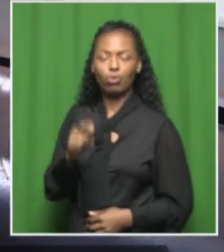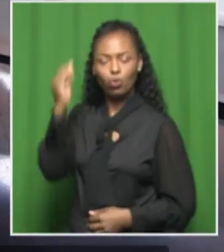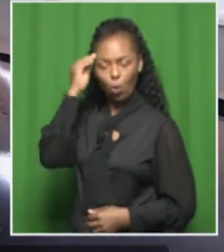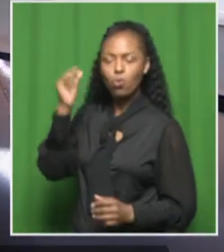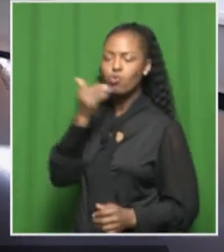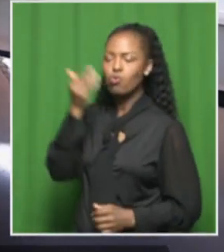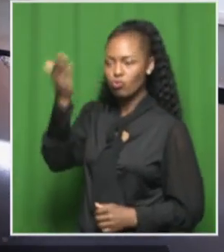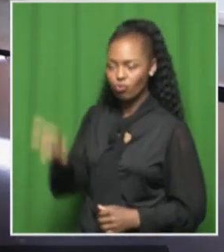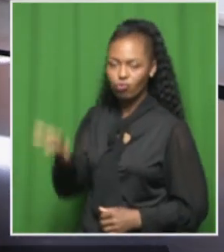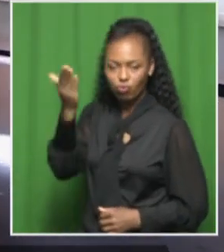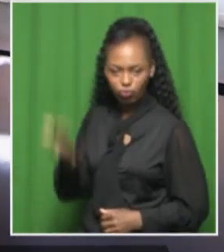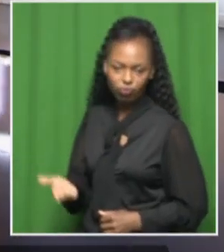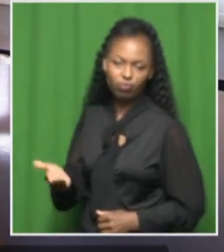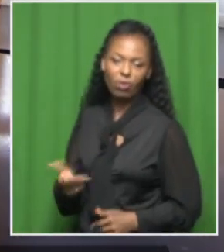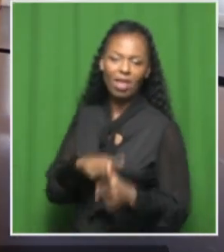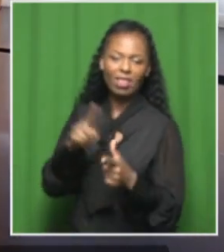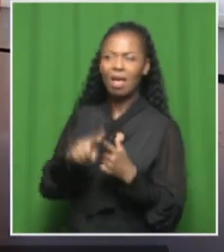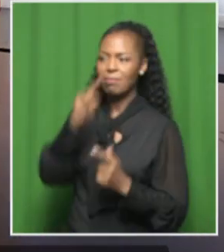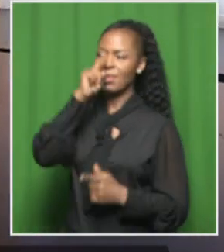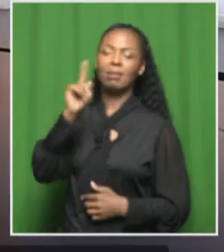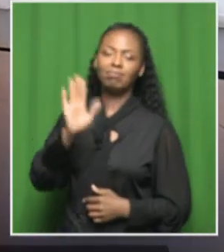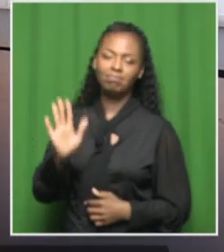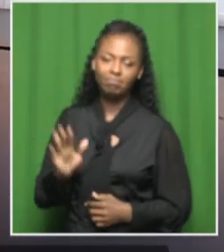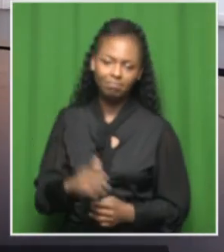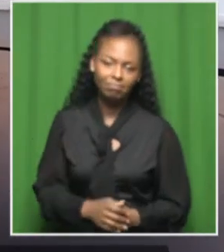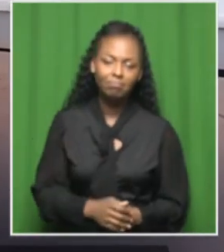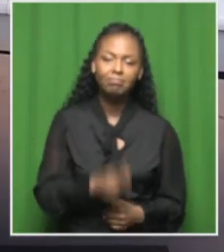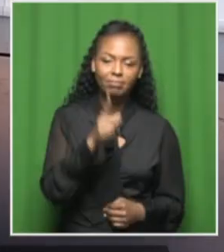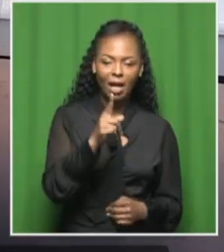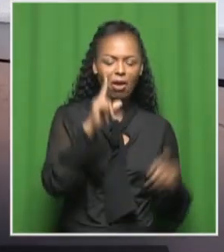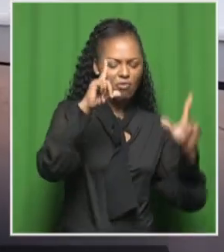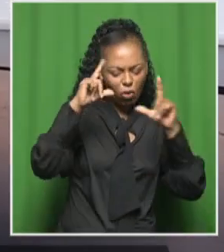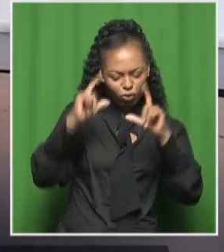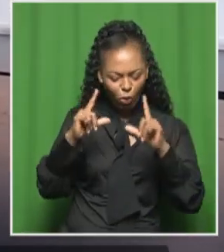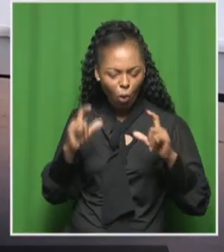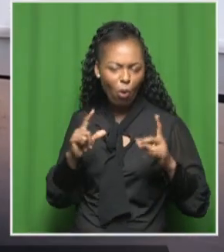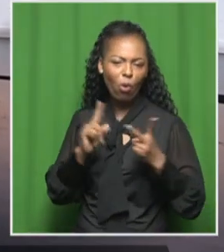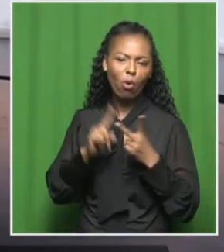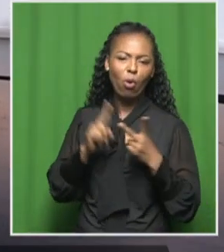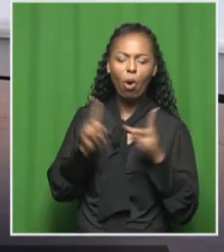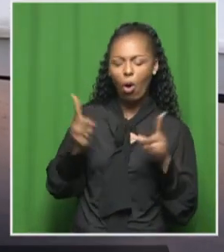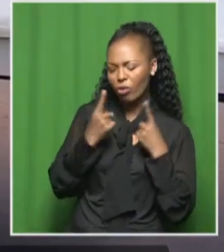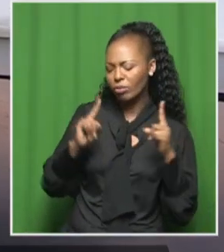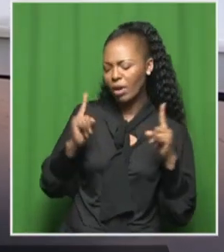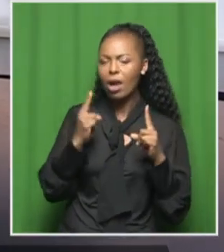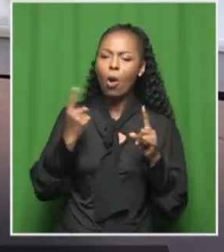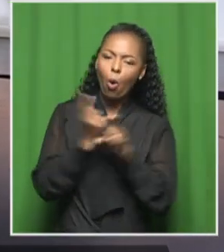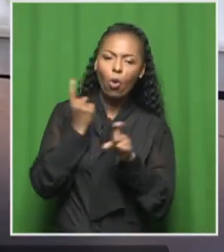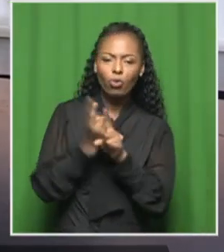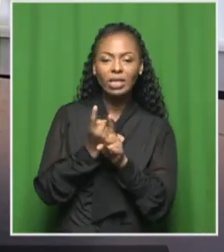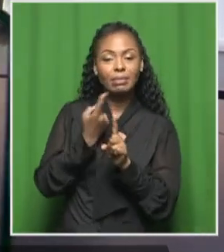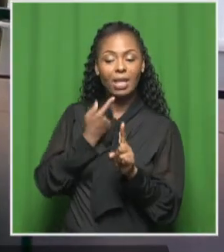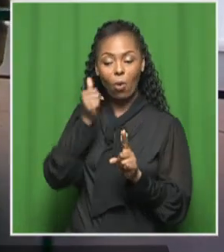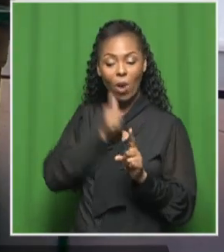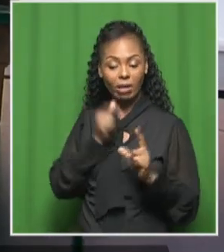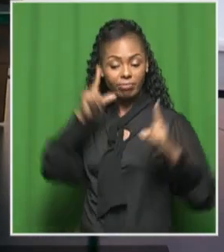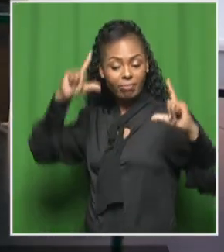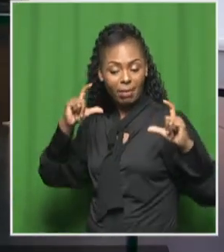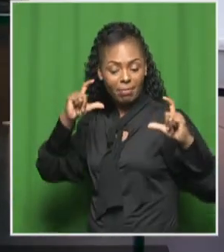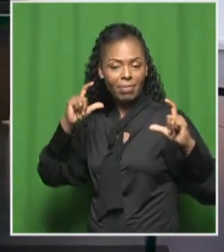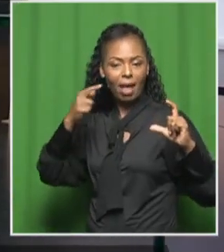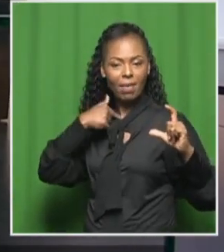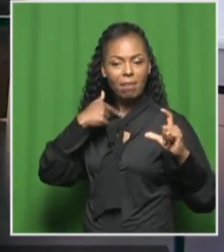ever notice, look in the groups, pictures, the photos of New Edition that I'm in, I'm always normally in the back. And I'm never the one